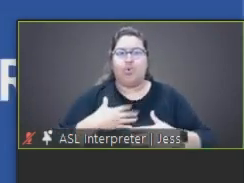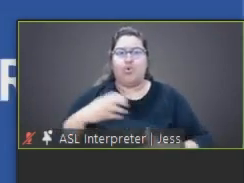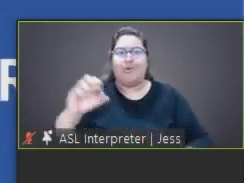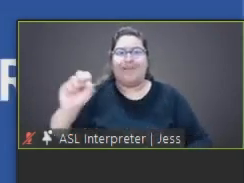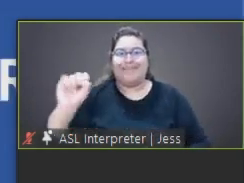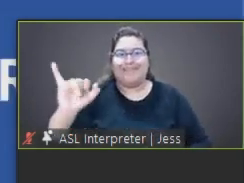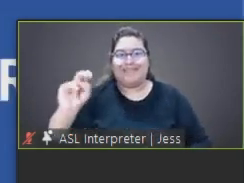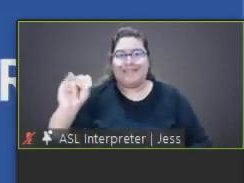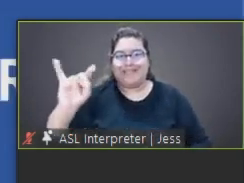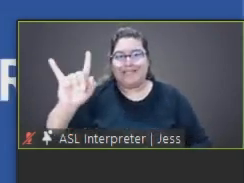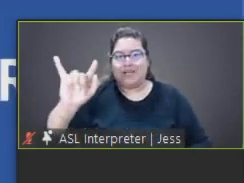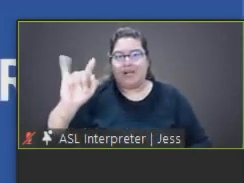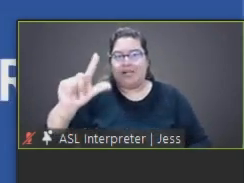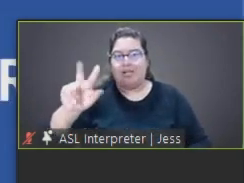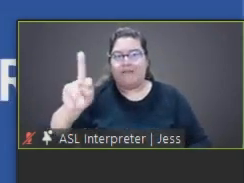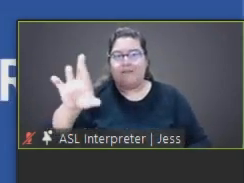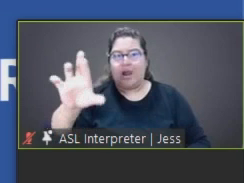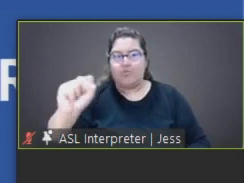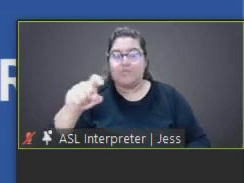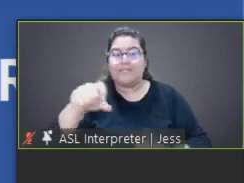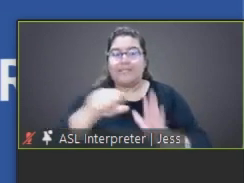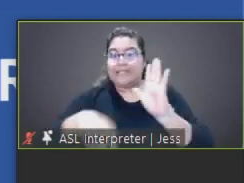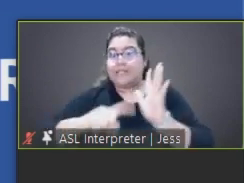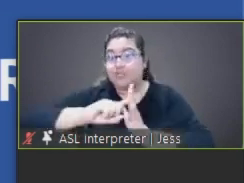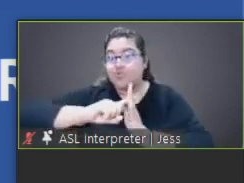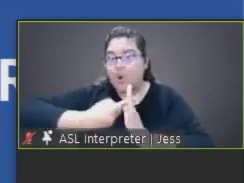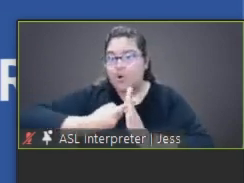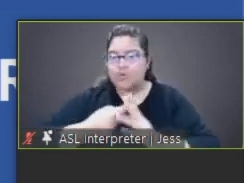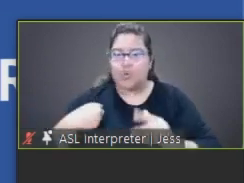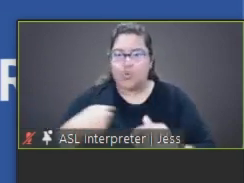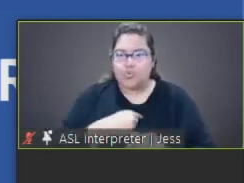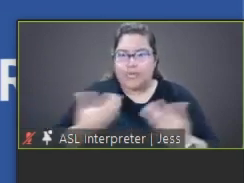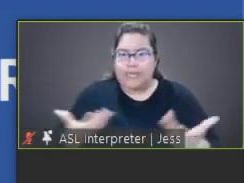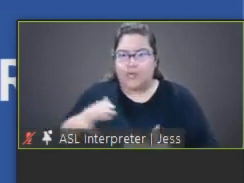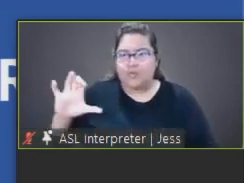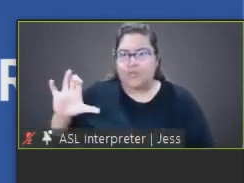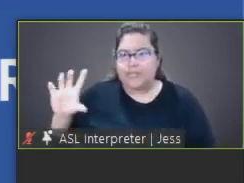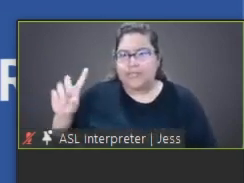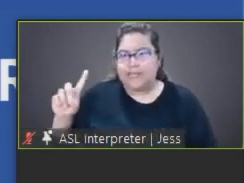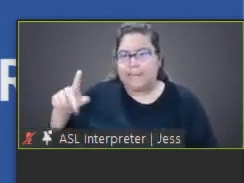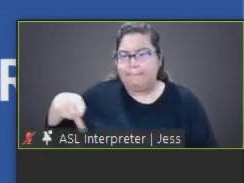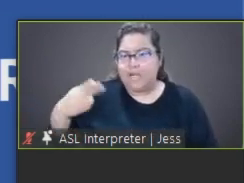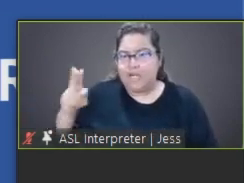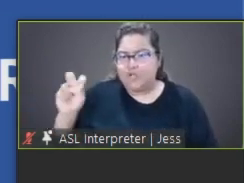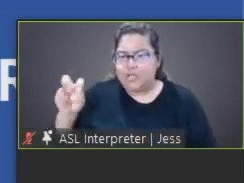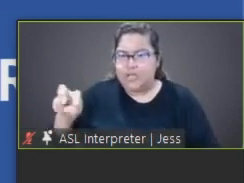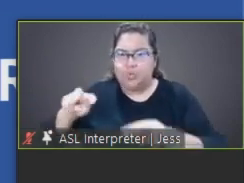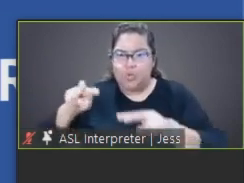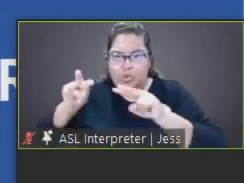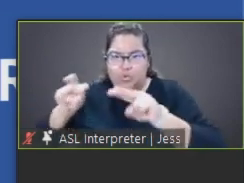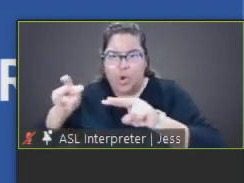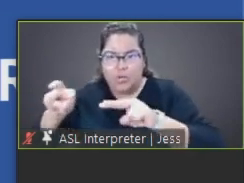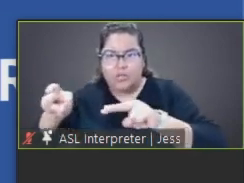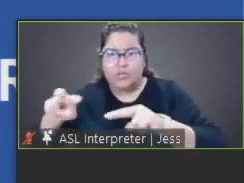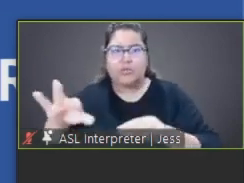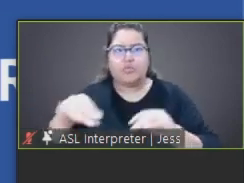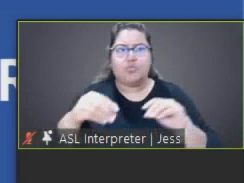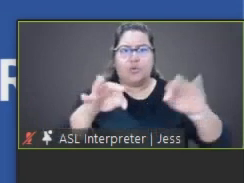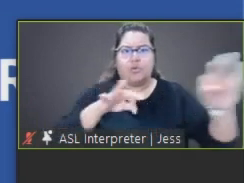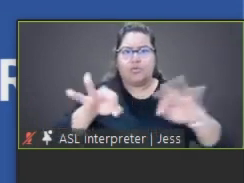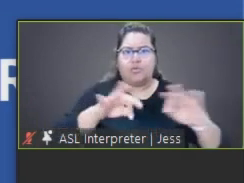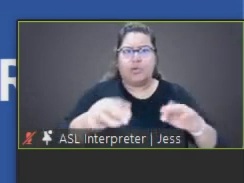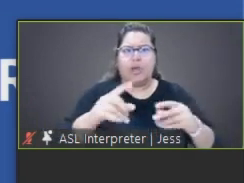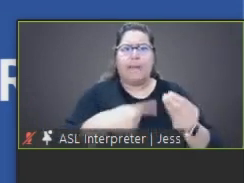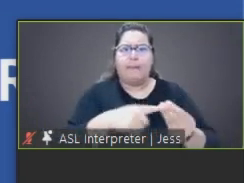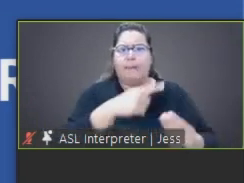on the data that we are seeing and tracking here at CDPHE. So I'm going to talk you through the data that we're seeing for RSV, and we'll talk